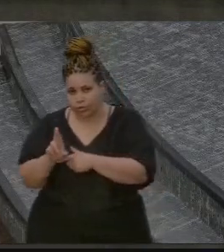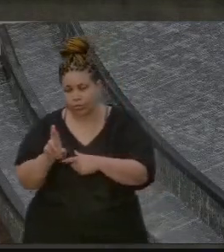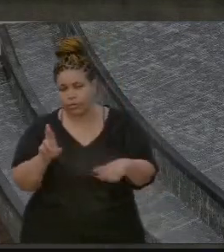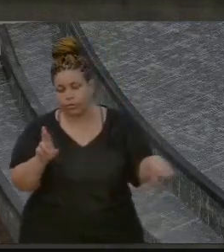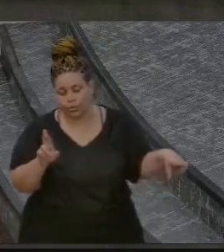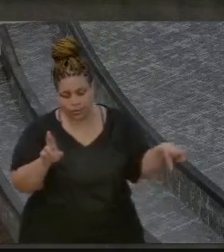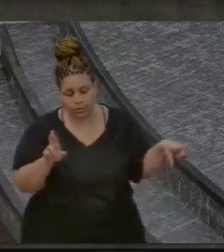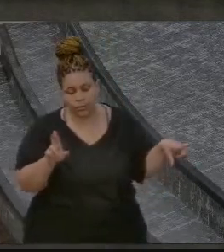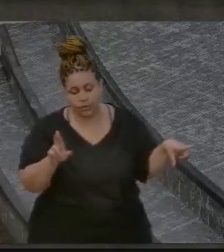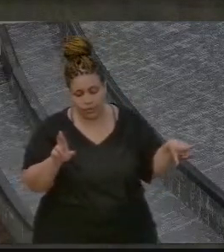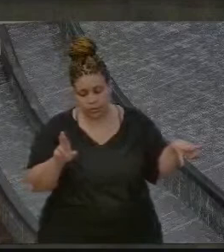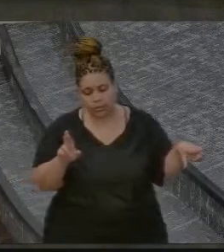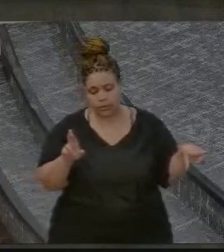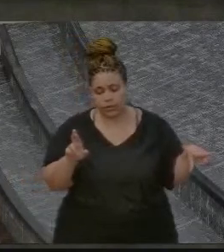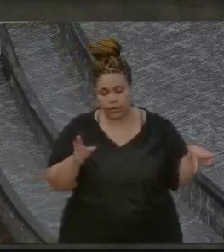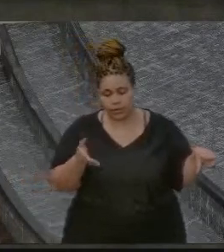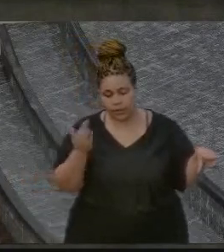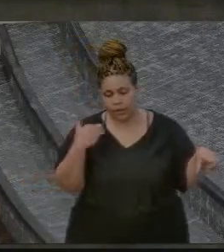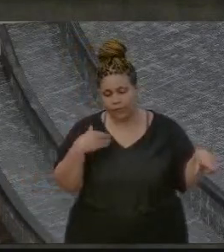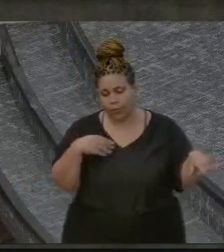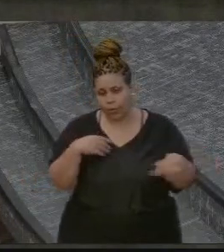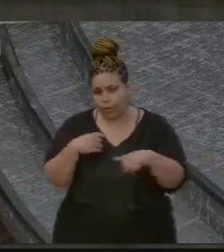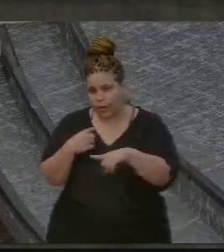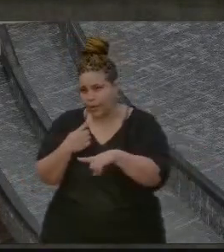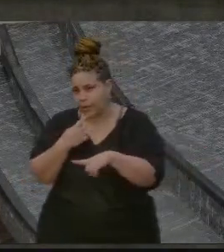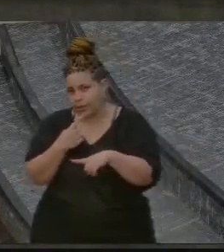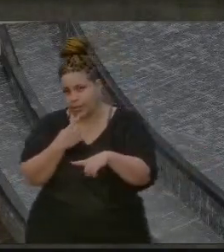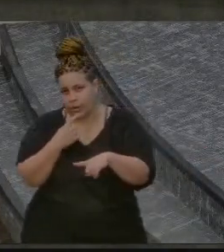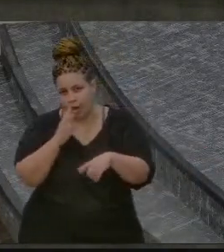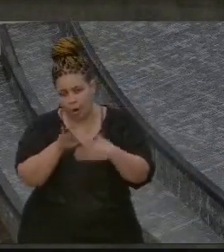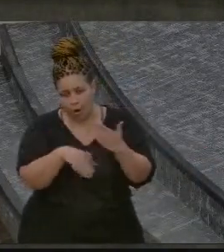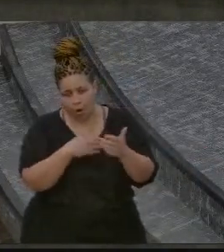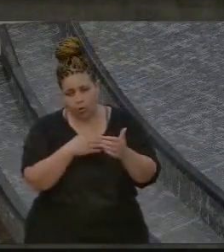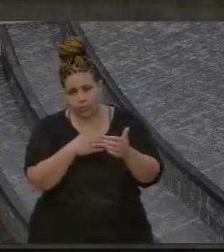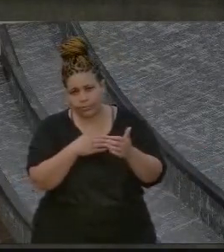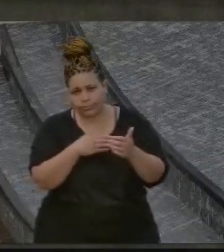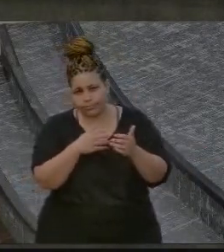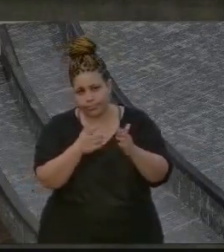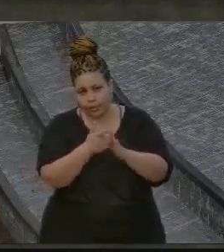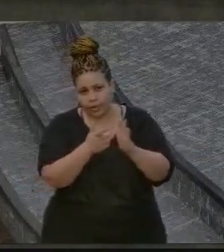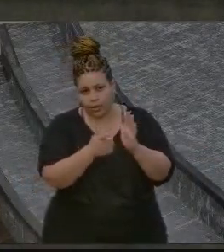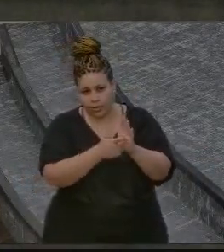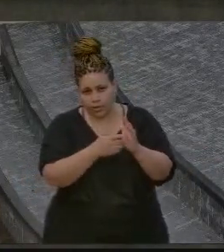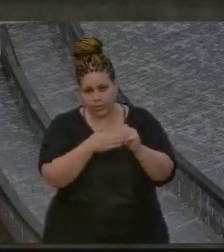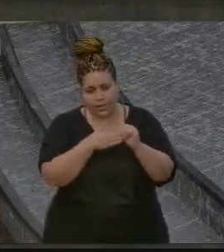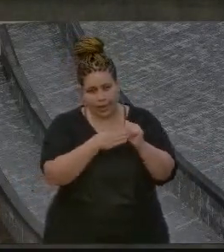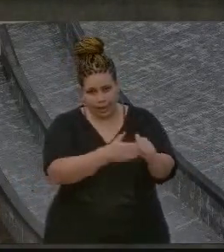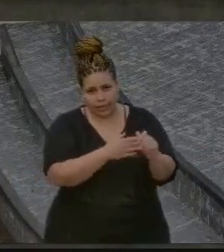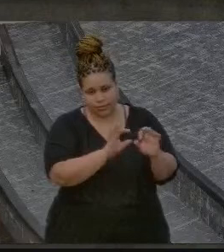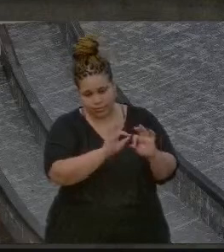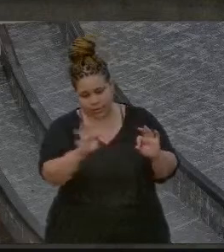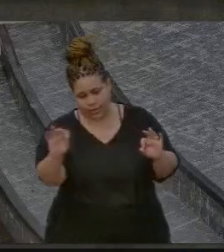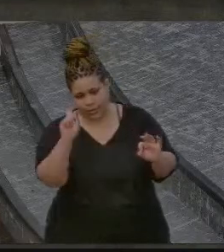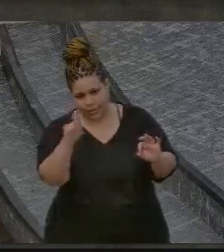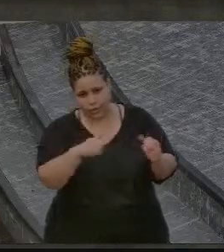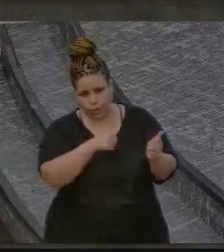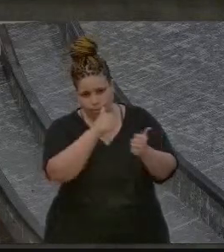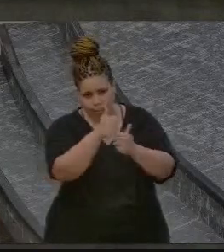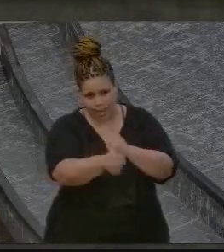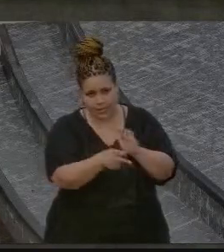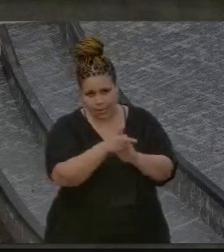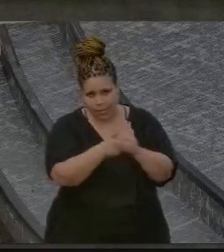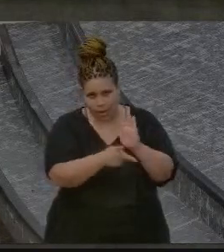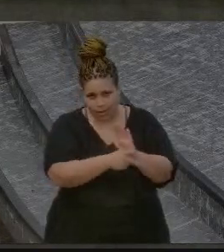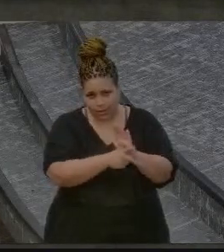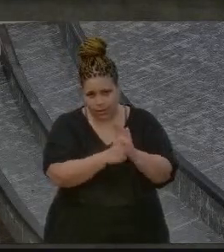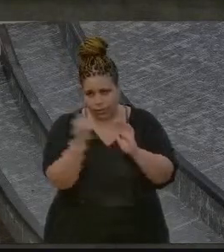out, all of the guidelines are in the law itself, we just need to pass a policy with a single sentence that refers